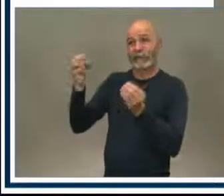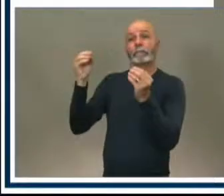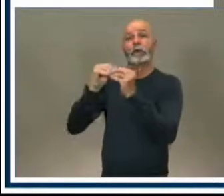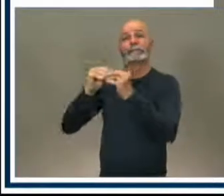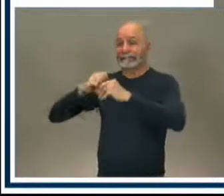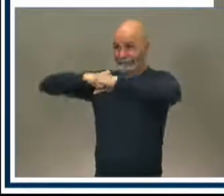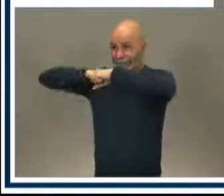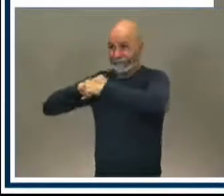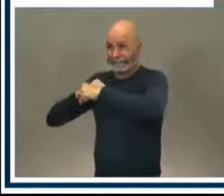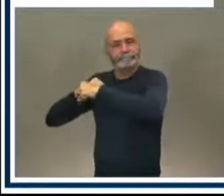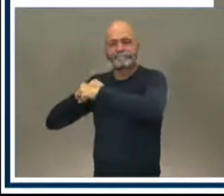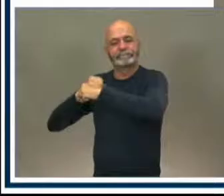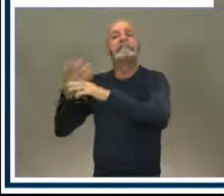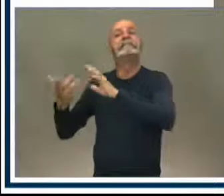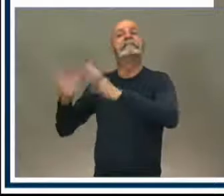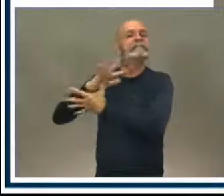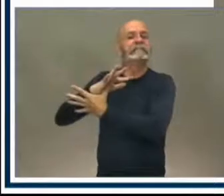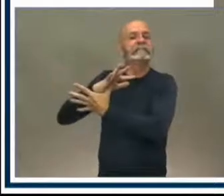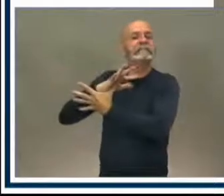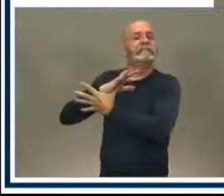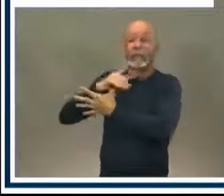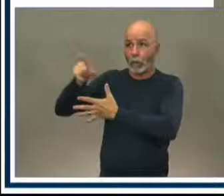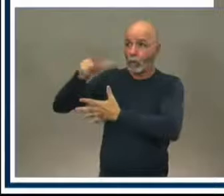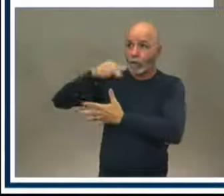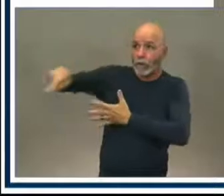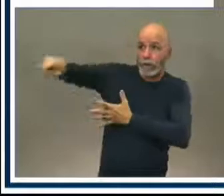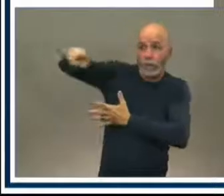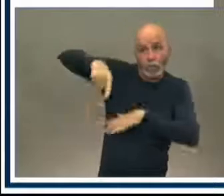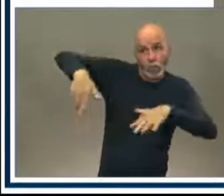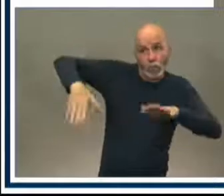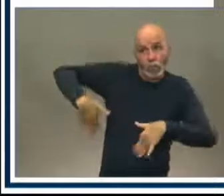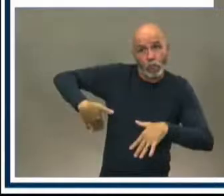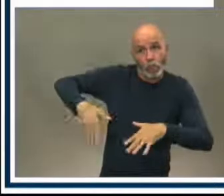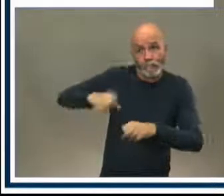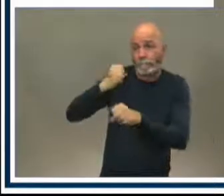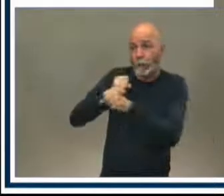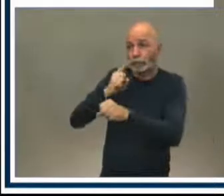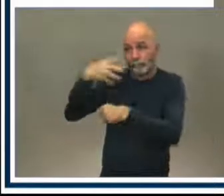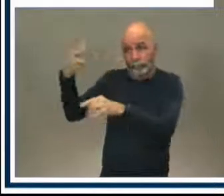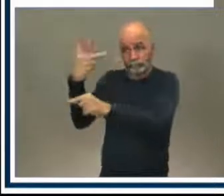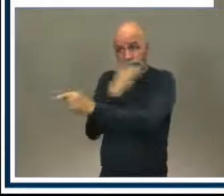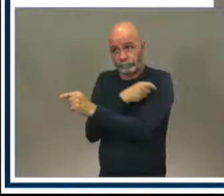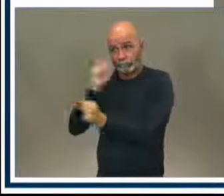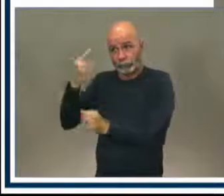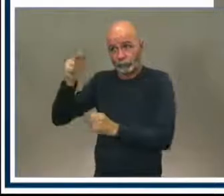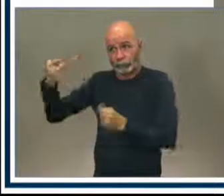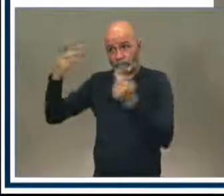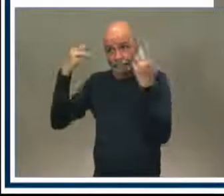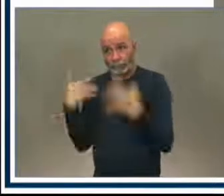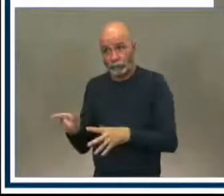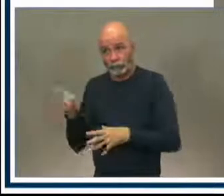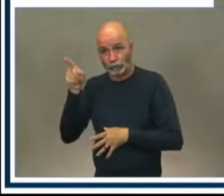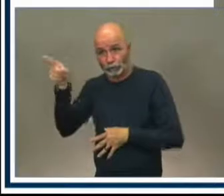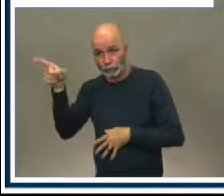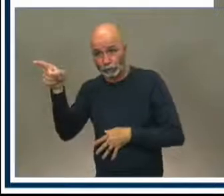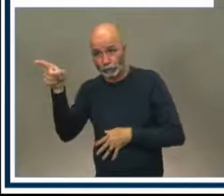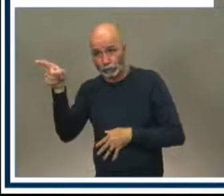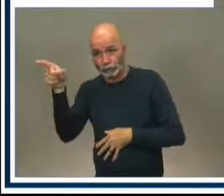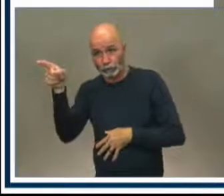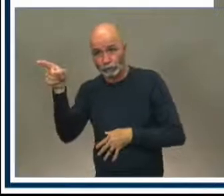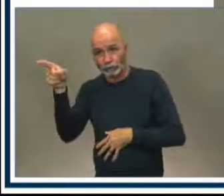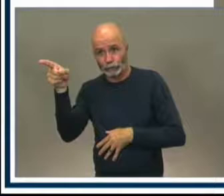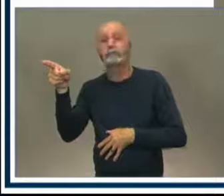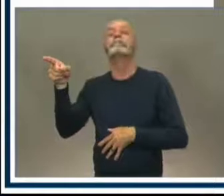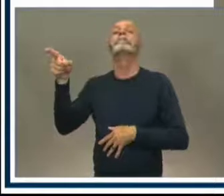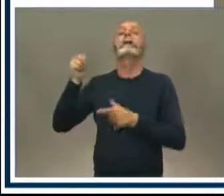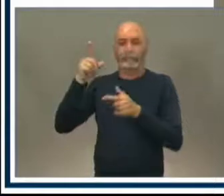priority and the best way to reduce the spread of the virus to ensure that everyone who can has their primary series of 2